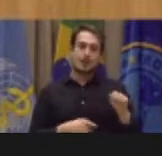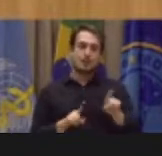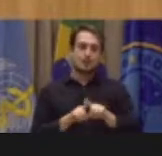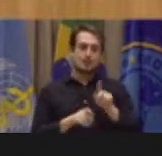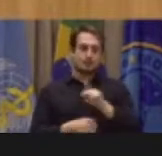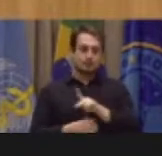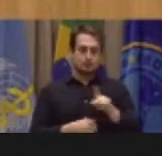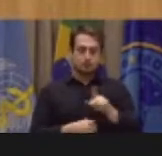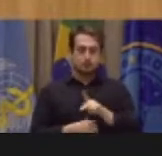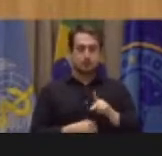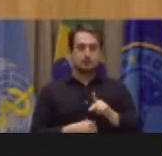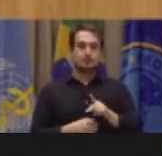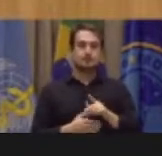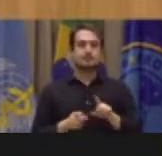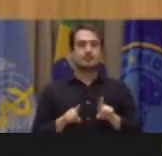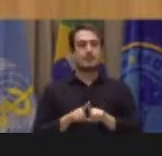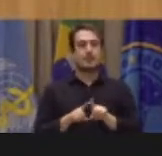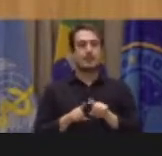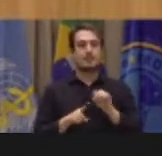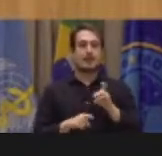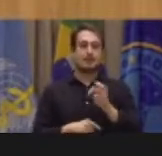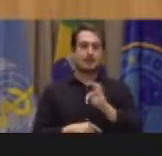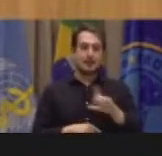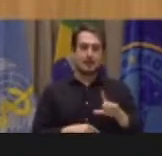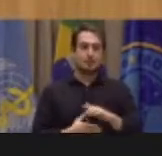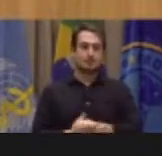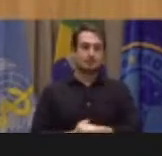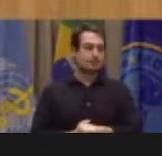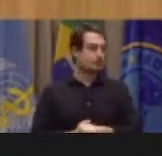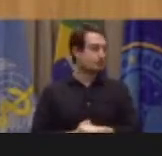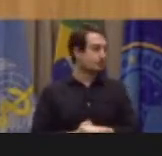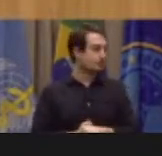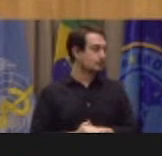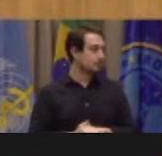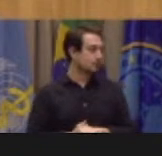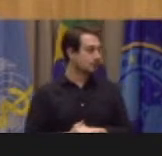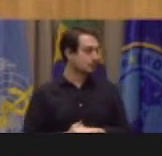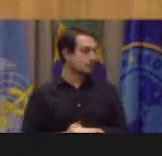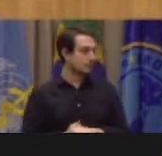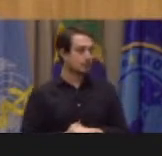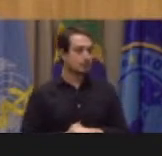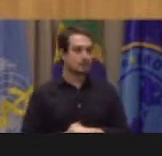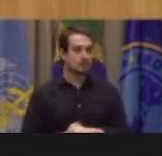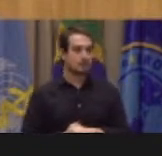Alegre, Mr. Ricardo Luxemburg and Gabriel.